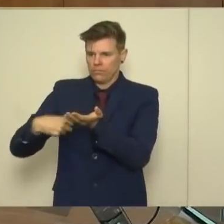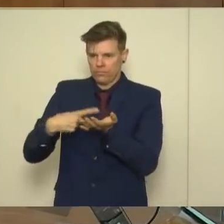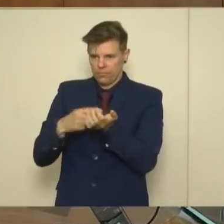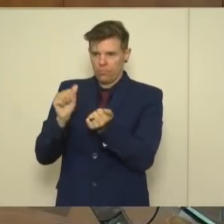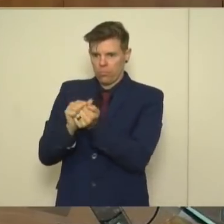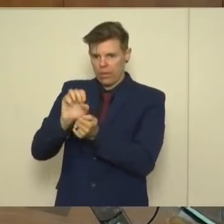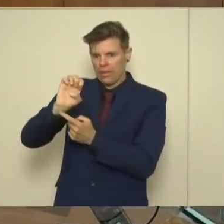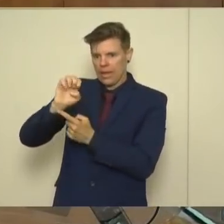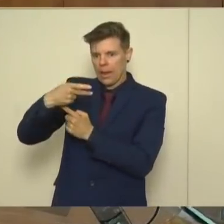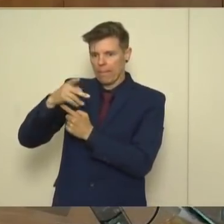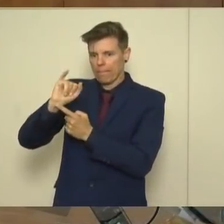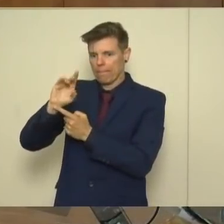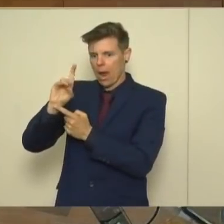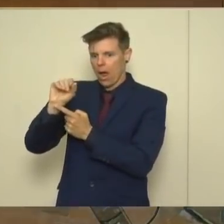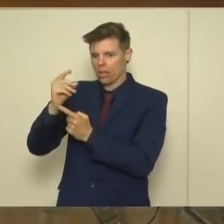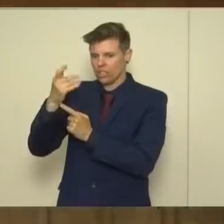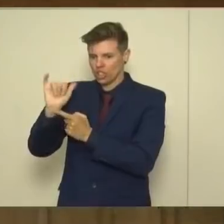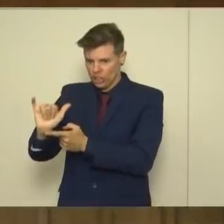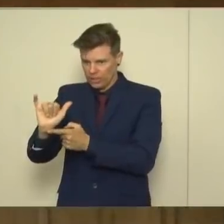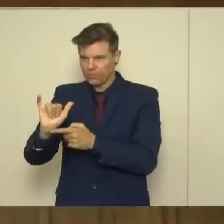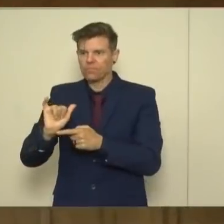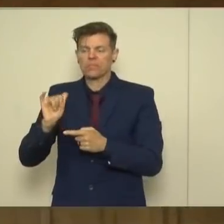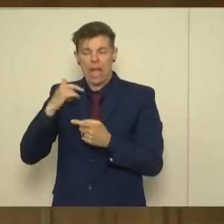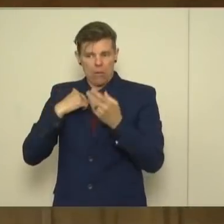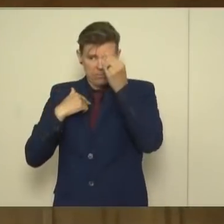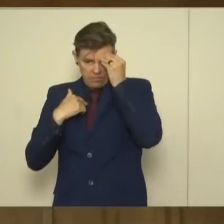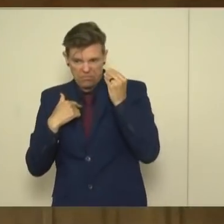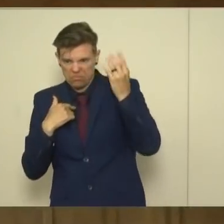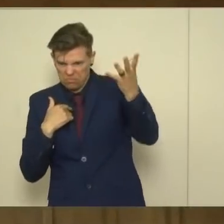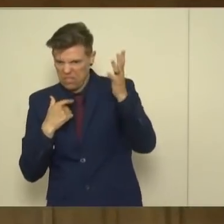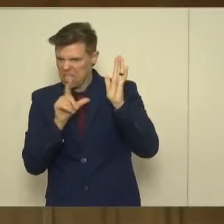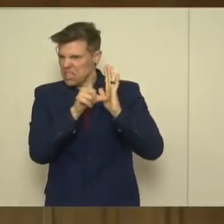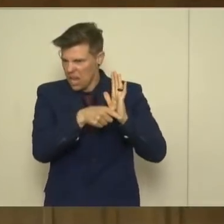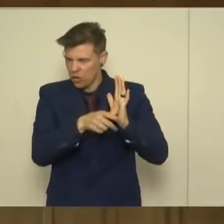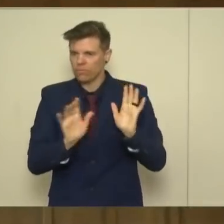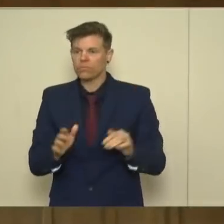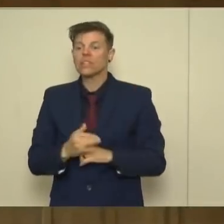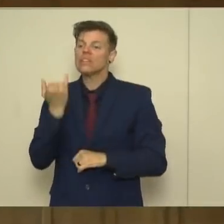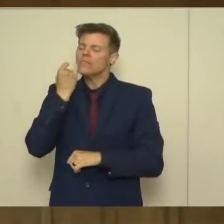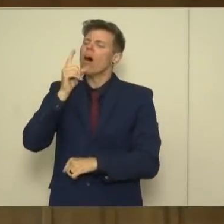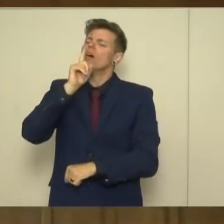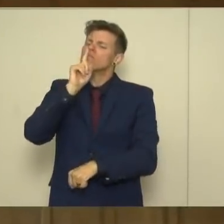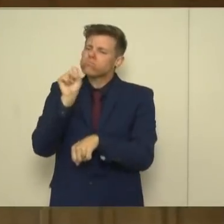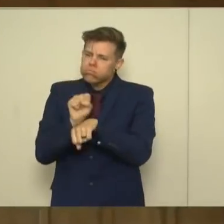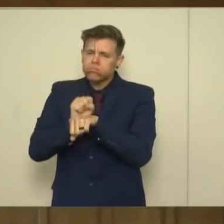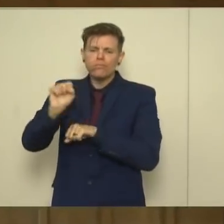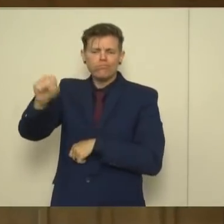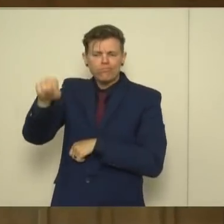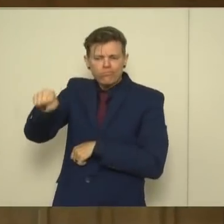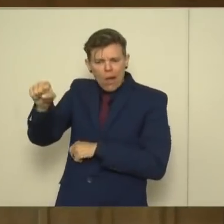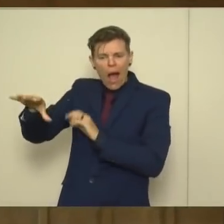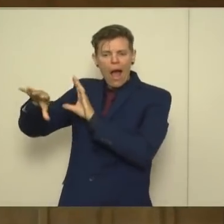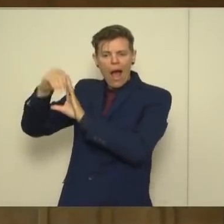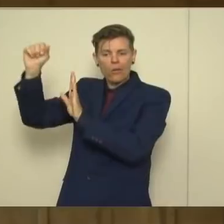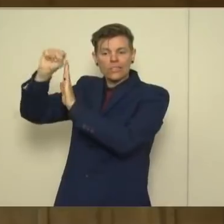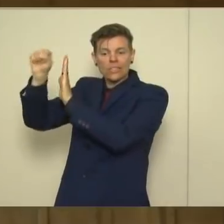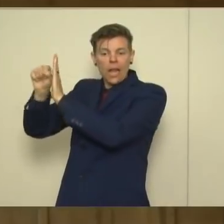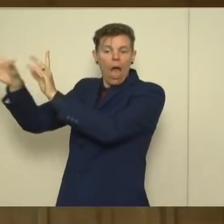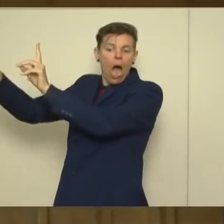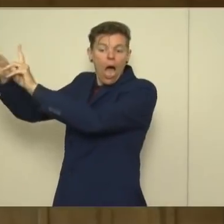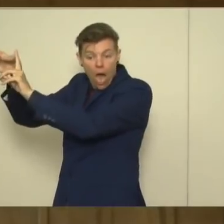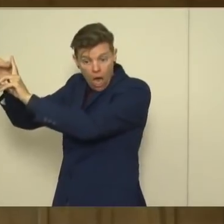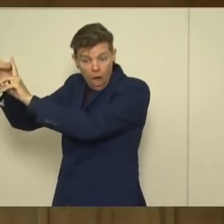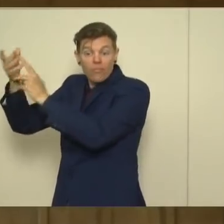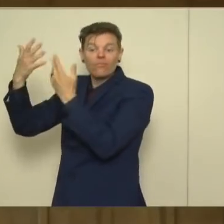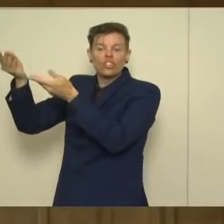that out-of-state residents, an out-of-state resident gets a test in New Mexico, it's positive, they end up